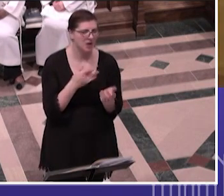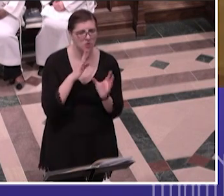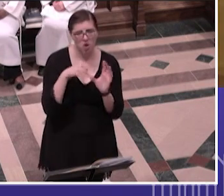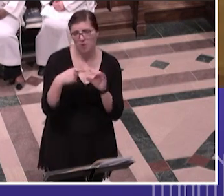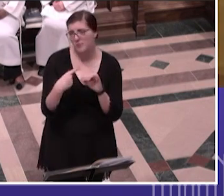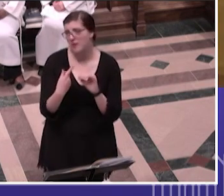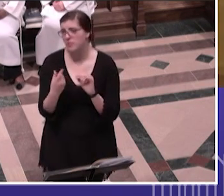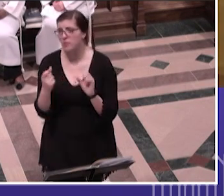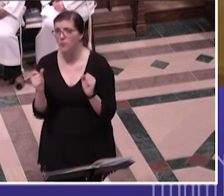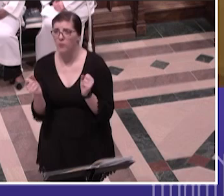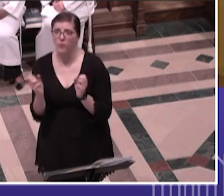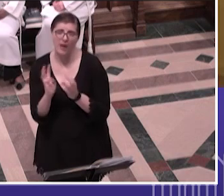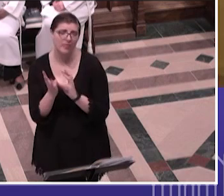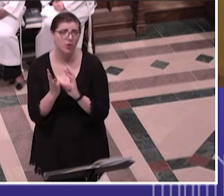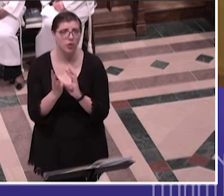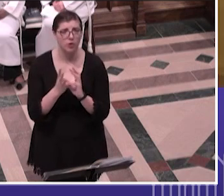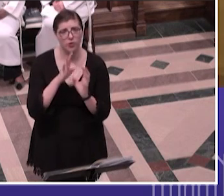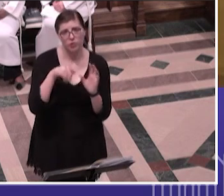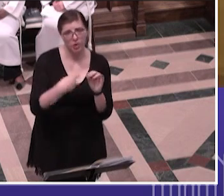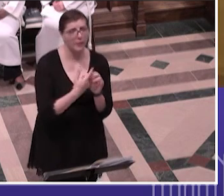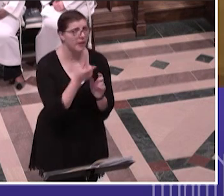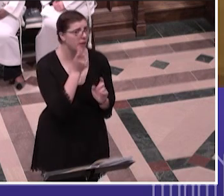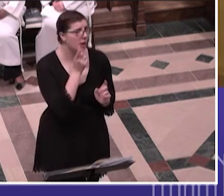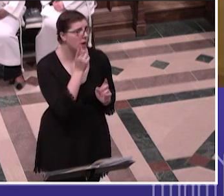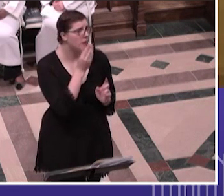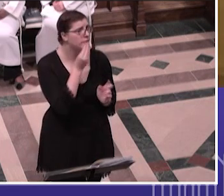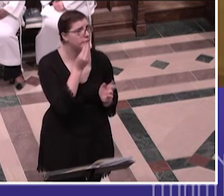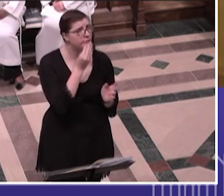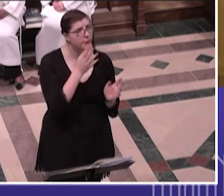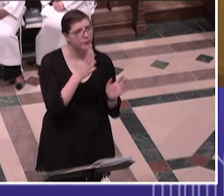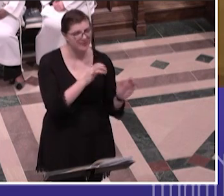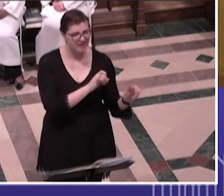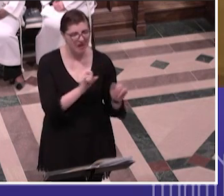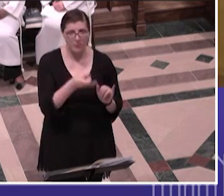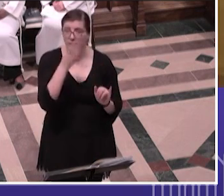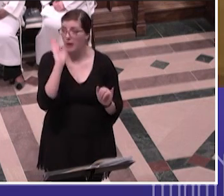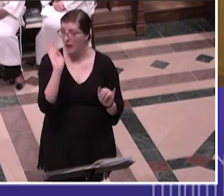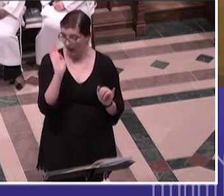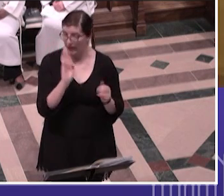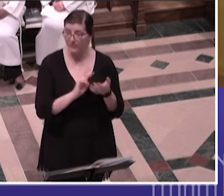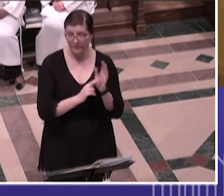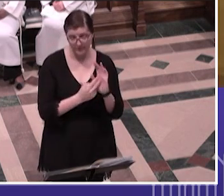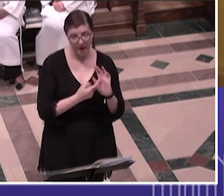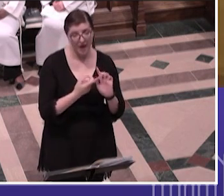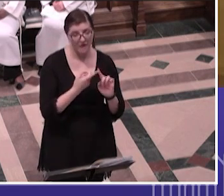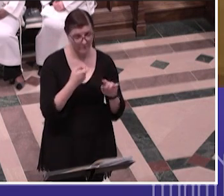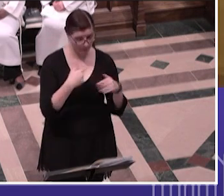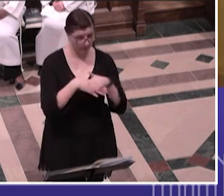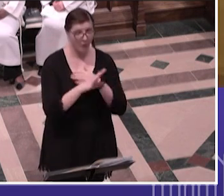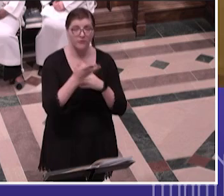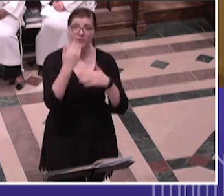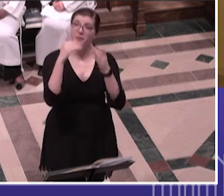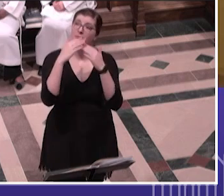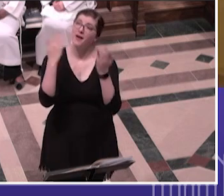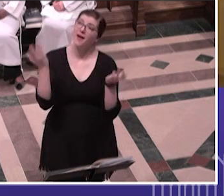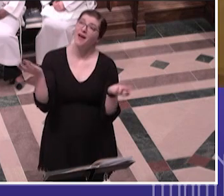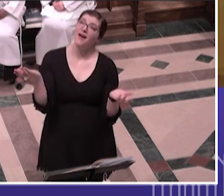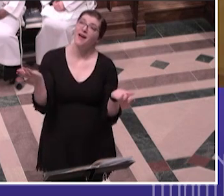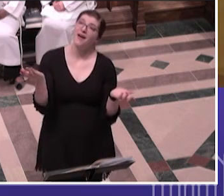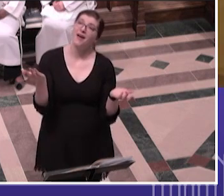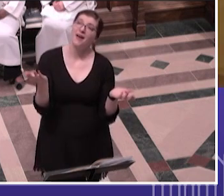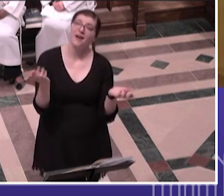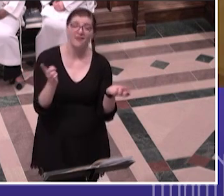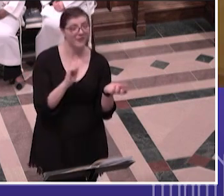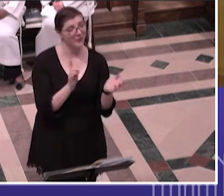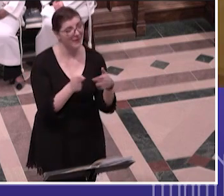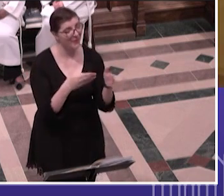had for lunch. They can tell you exactly what Jesus meant by being born from above and where the wind will blow